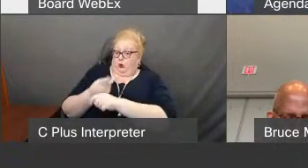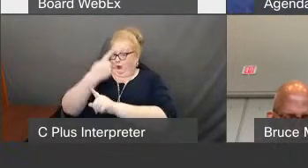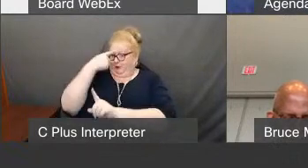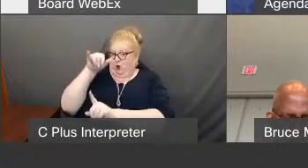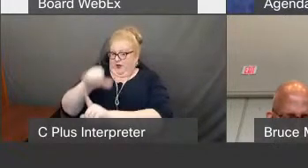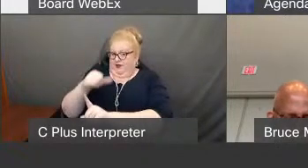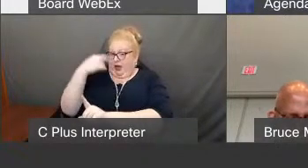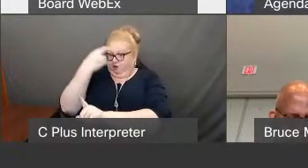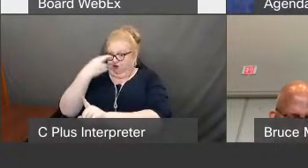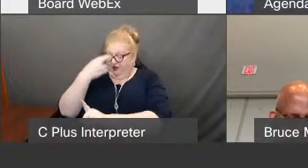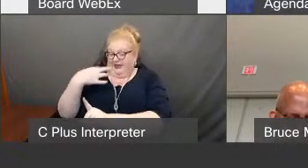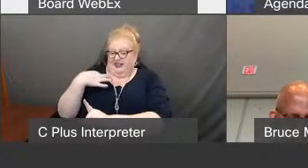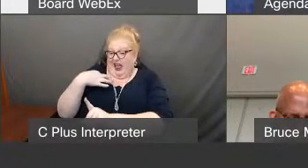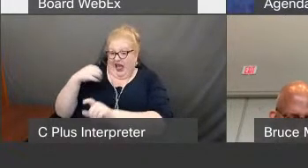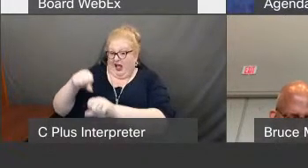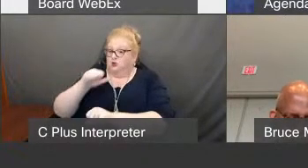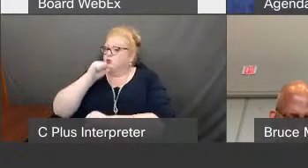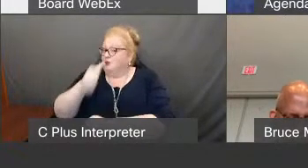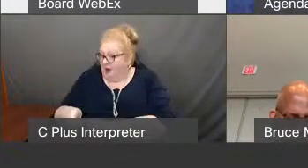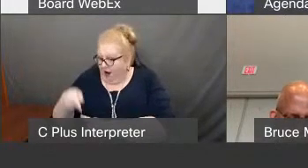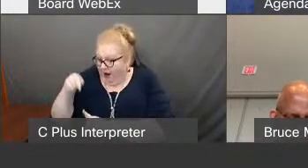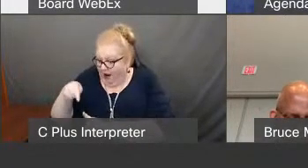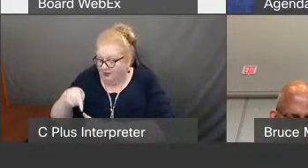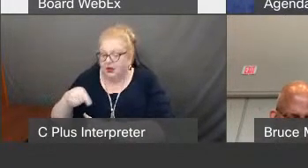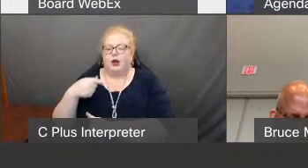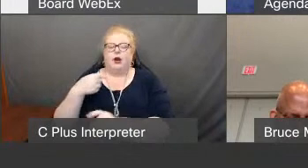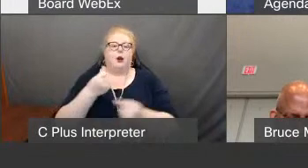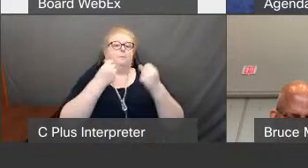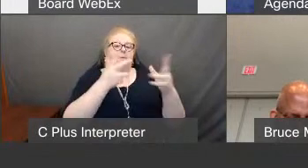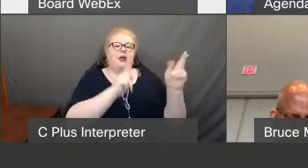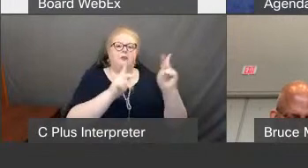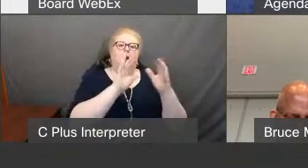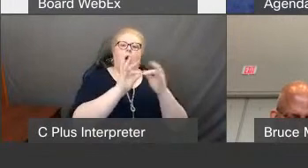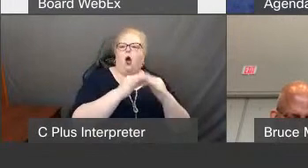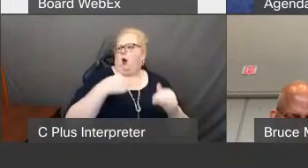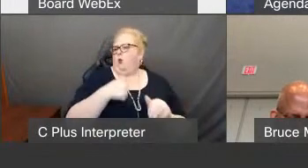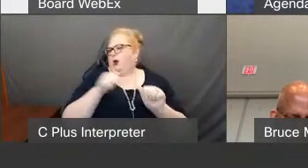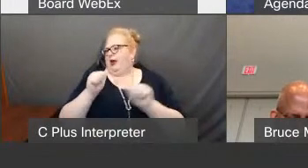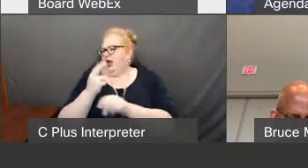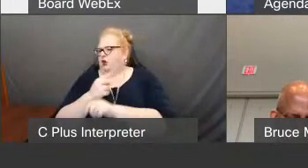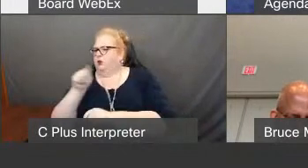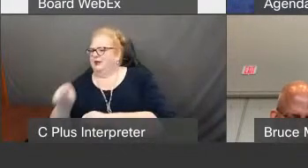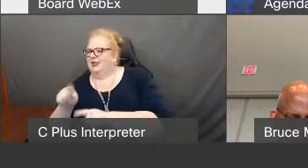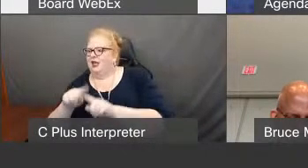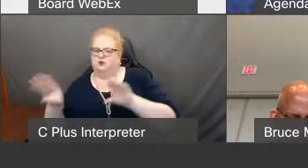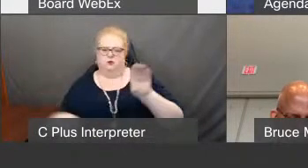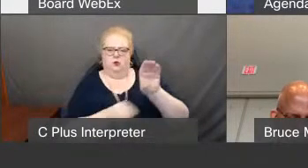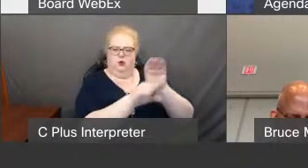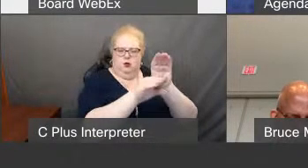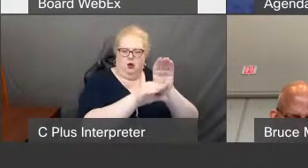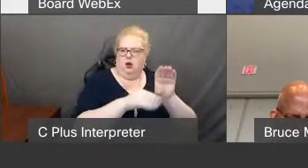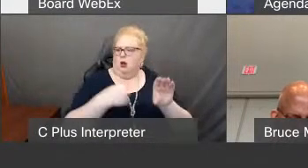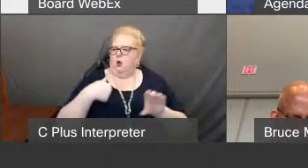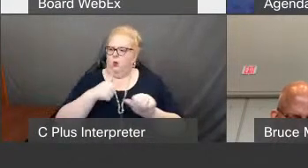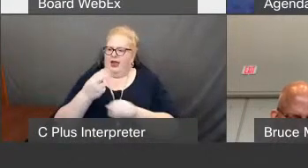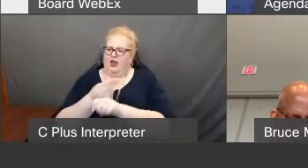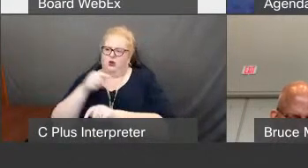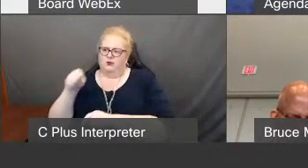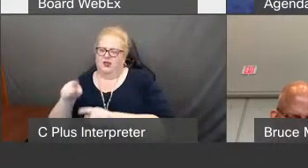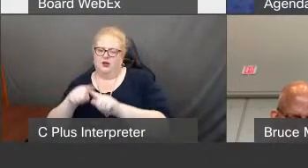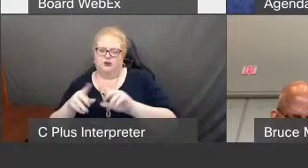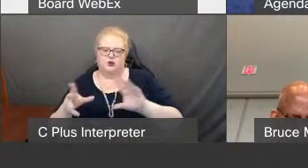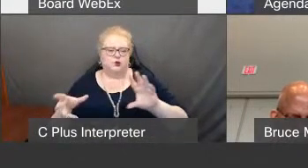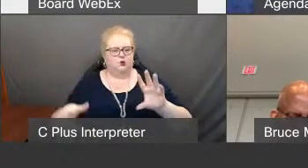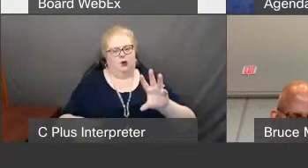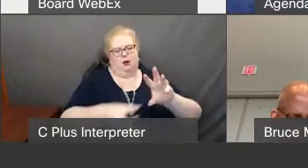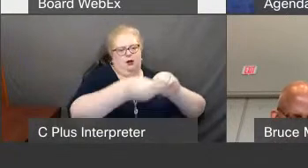there's always been a lot of commentary that we can use this to backfill, we can't, we can use this to supplant, and